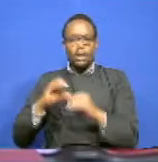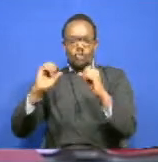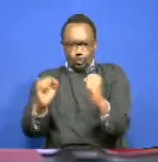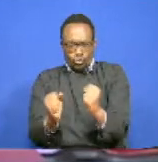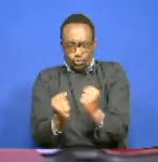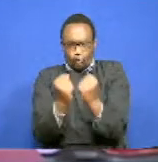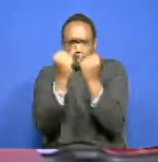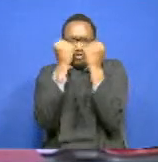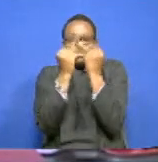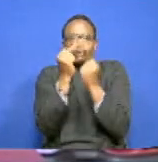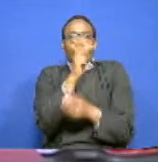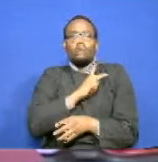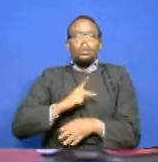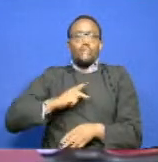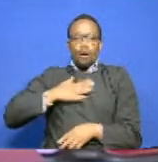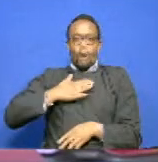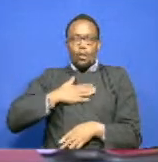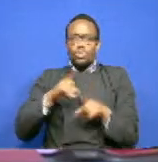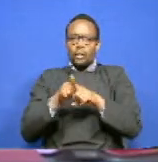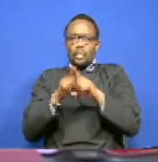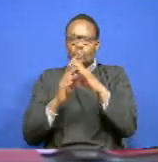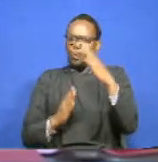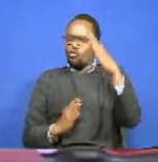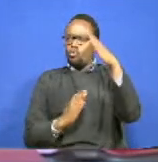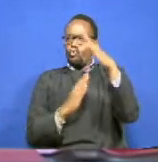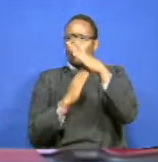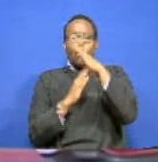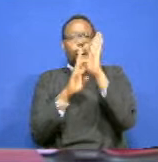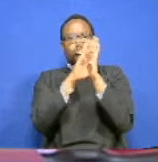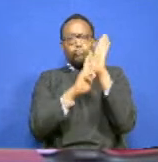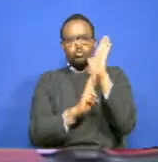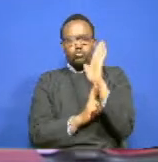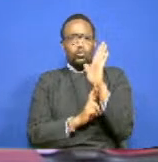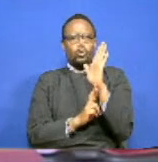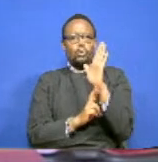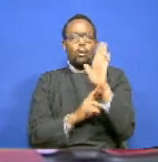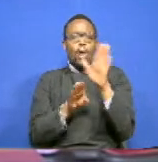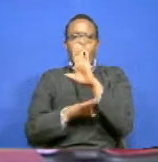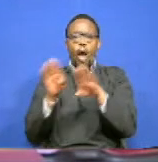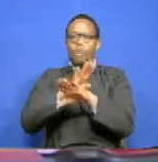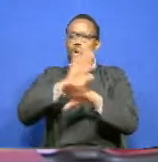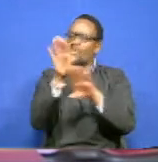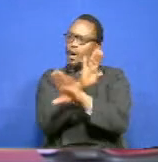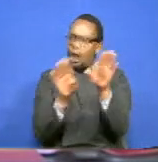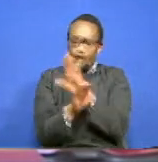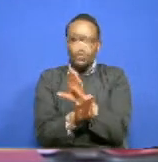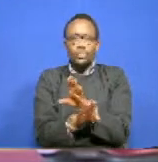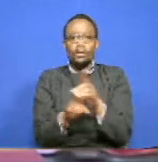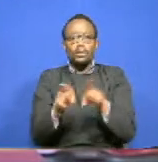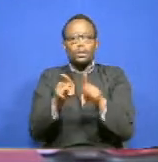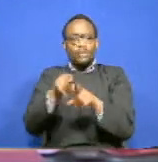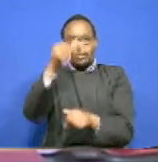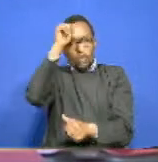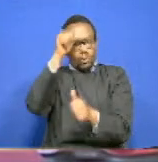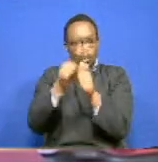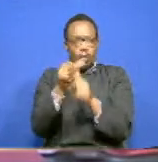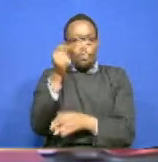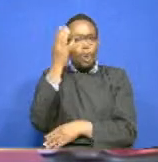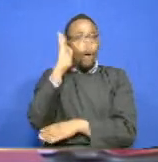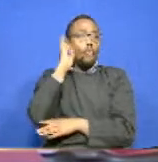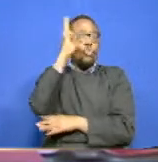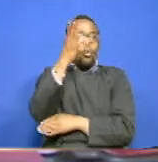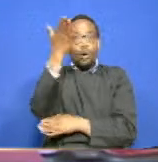kingship and sovereign rule over all creation, and remind us of God's will is